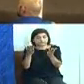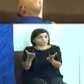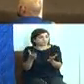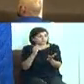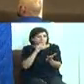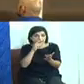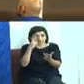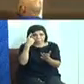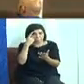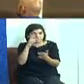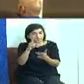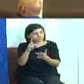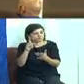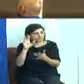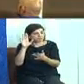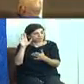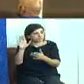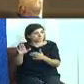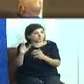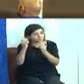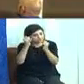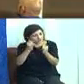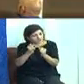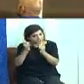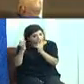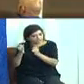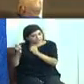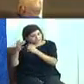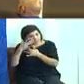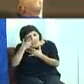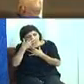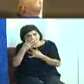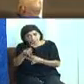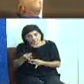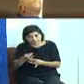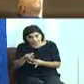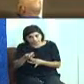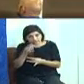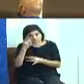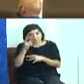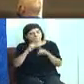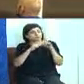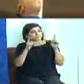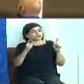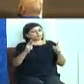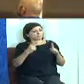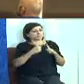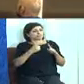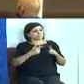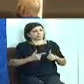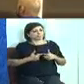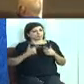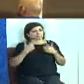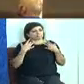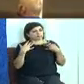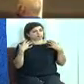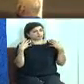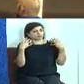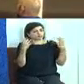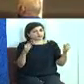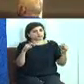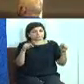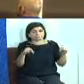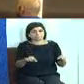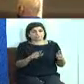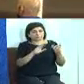not for their individual interest, but to the life and health of this